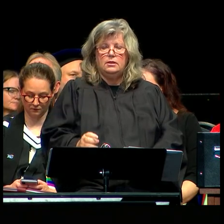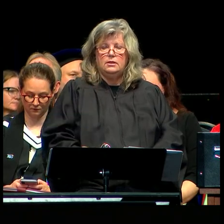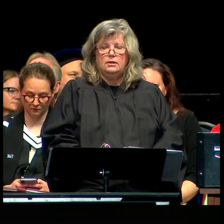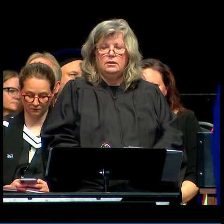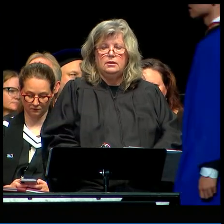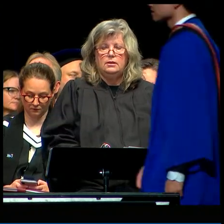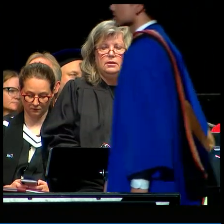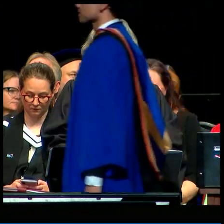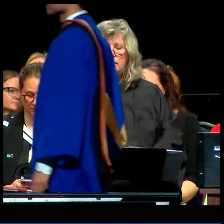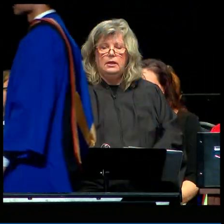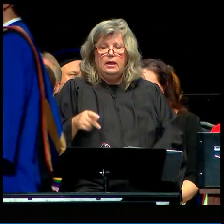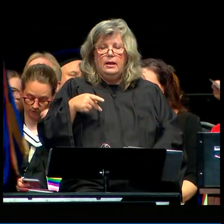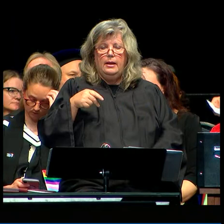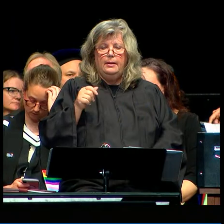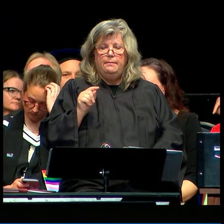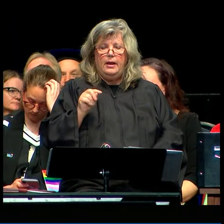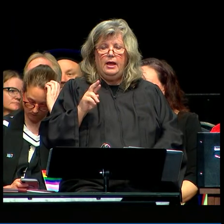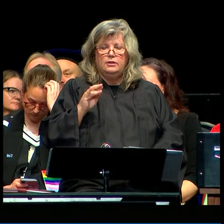Patrick Gattal.